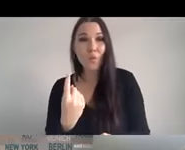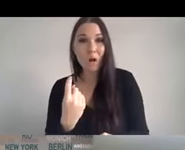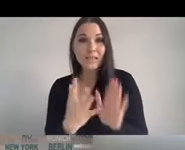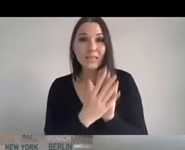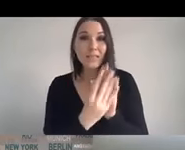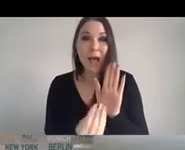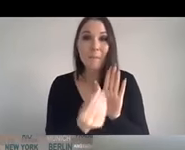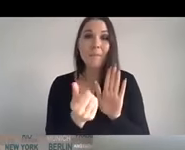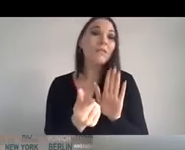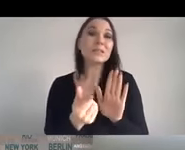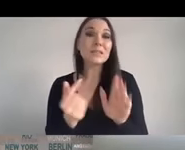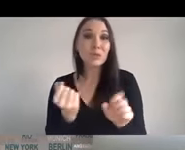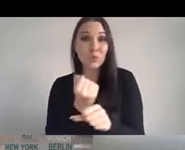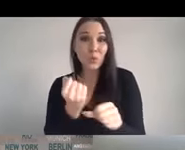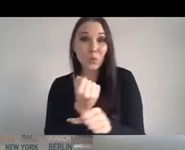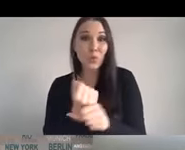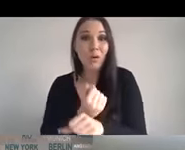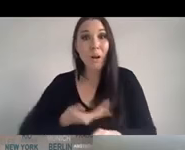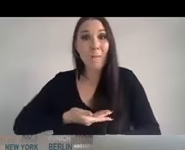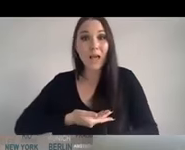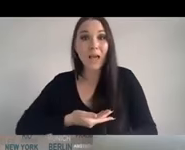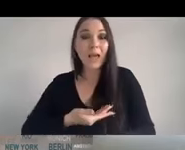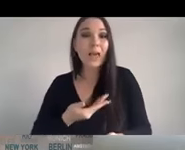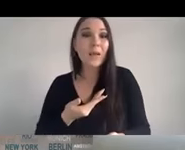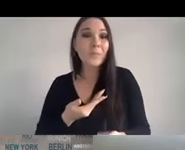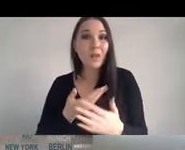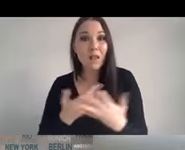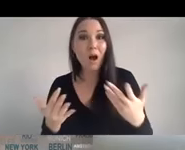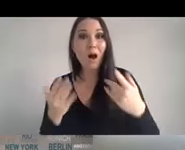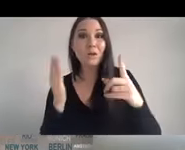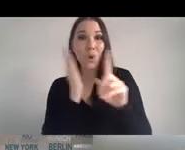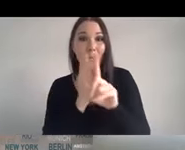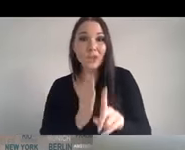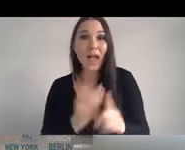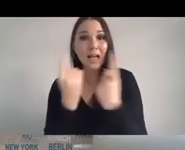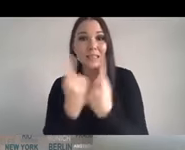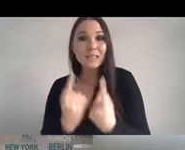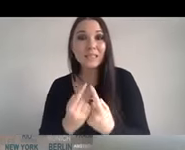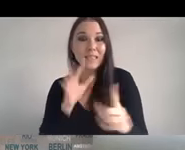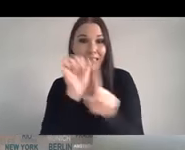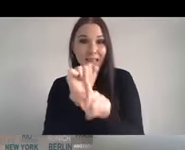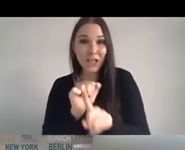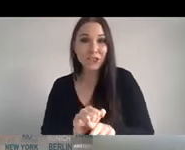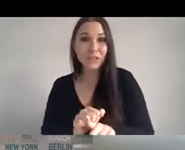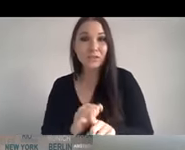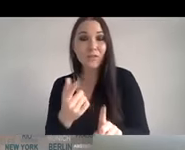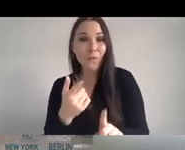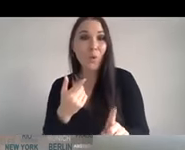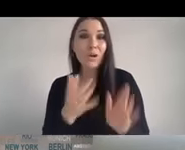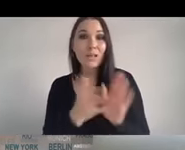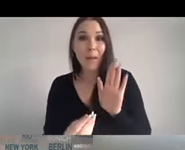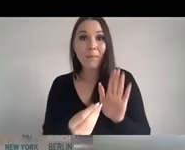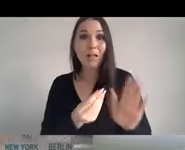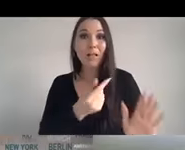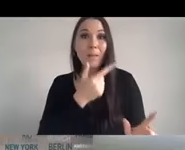examples that we do a lot of object detection use cases, for example, people